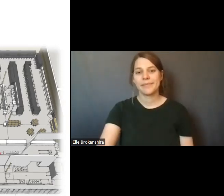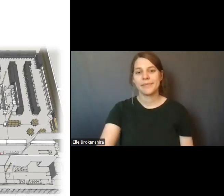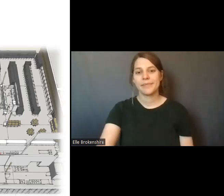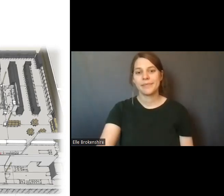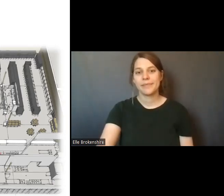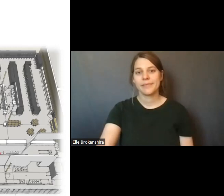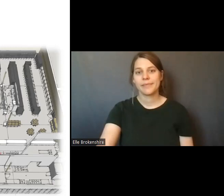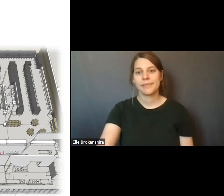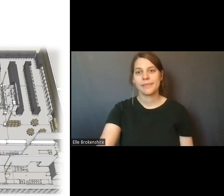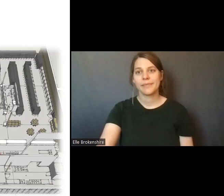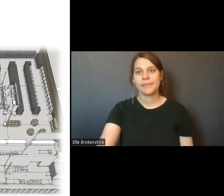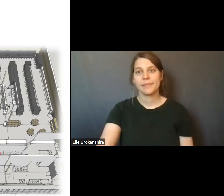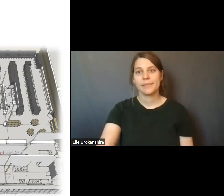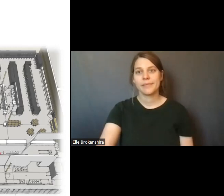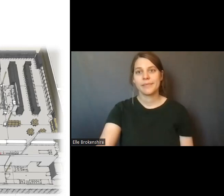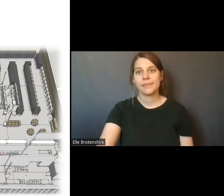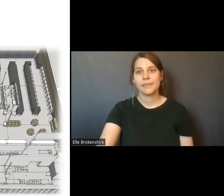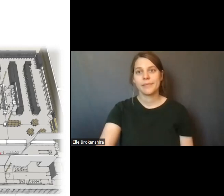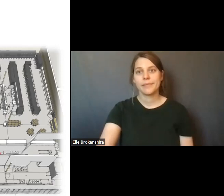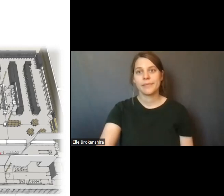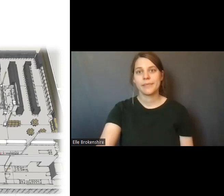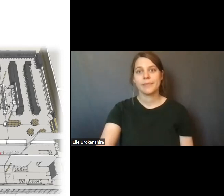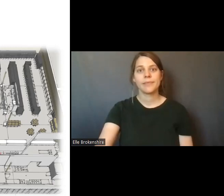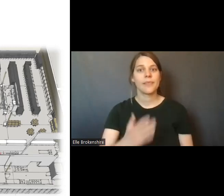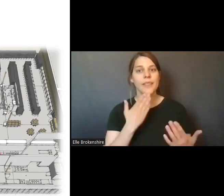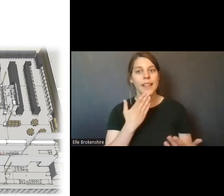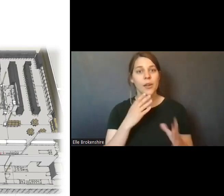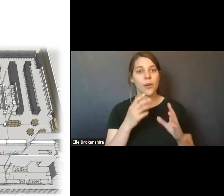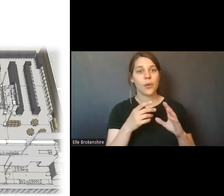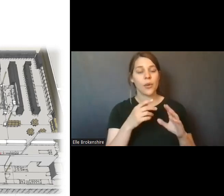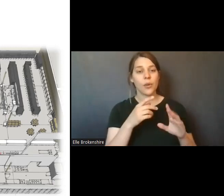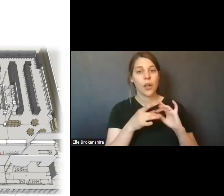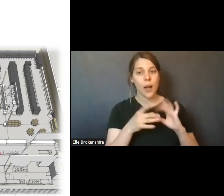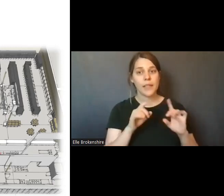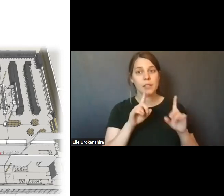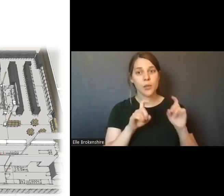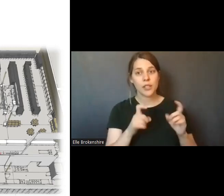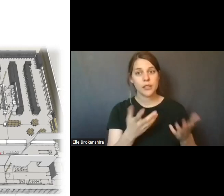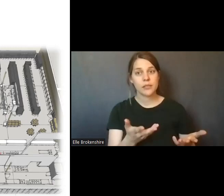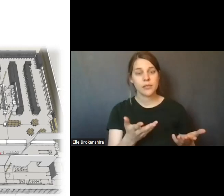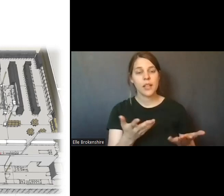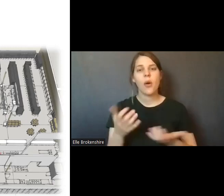Thank you, Abdullah. Any questions, comments from the board? I do also want the record to reflect,